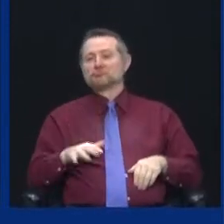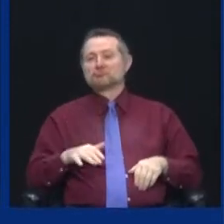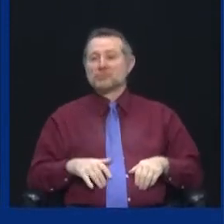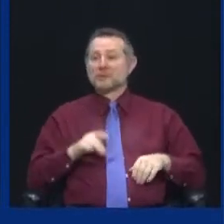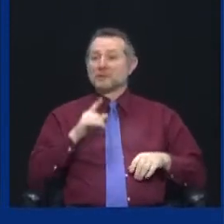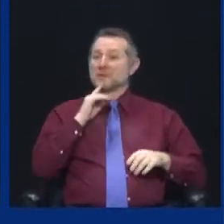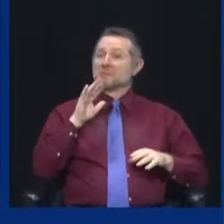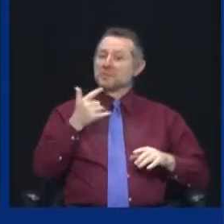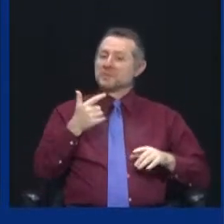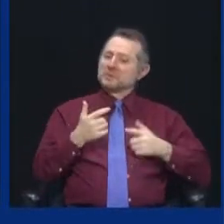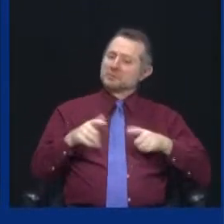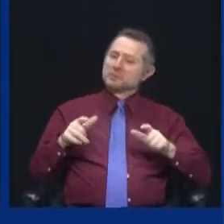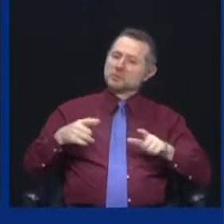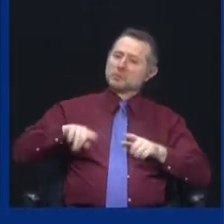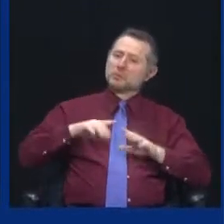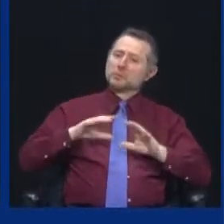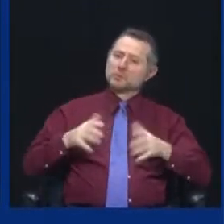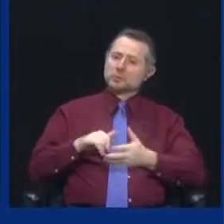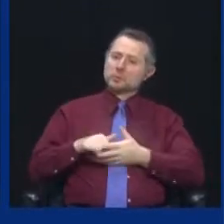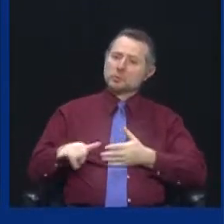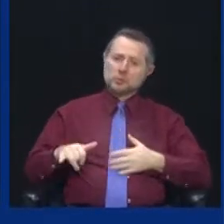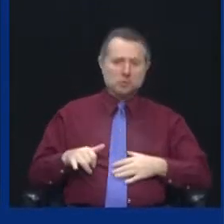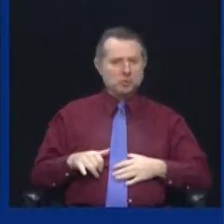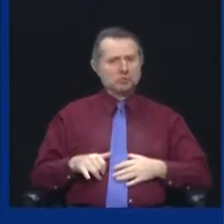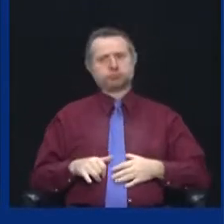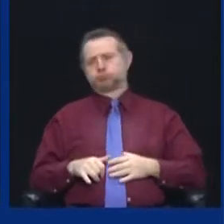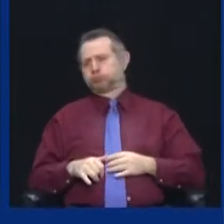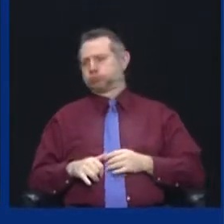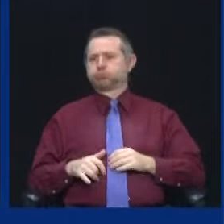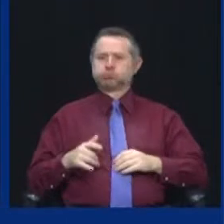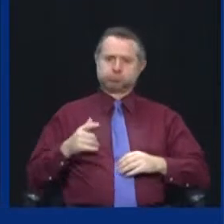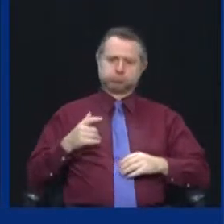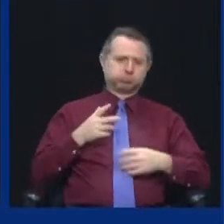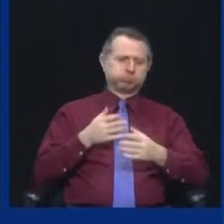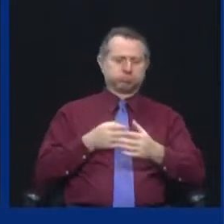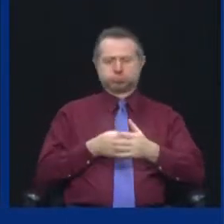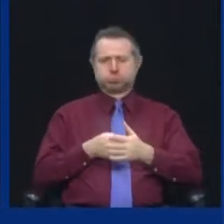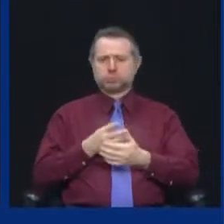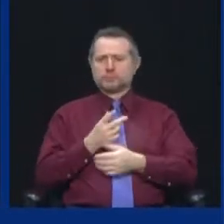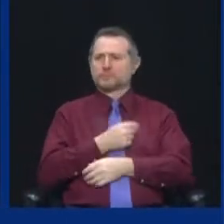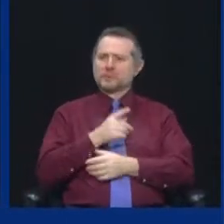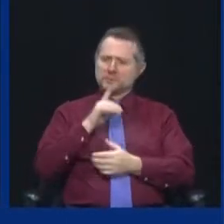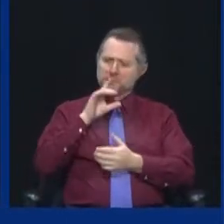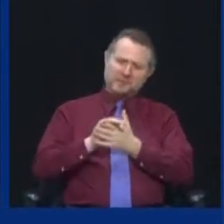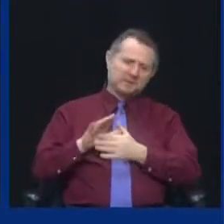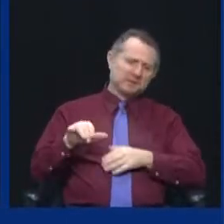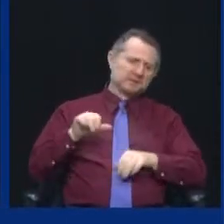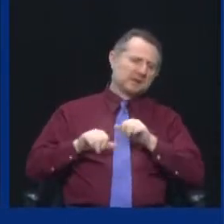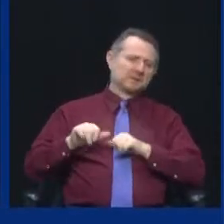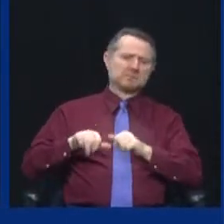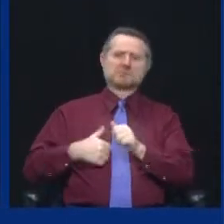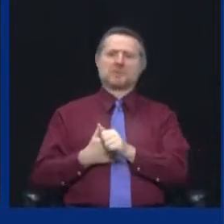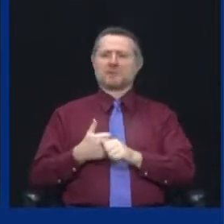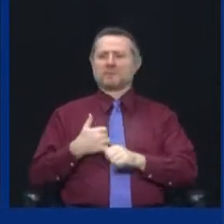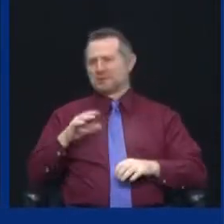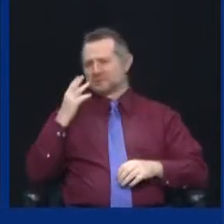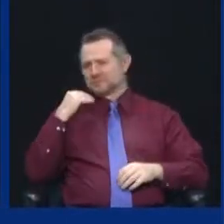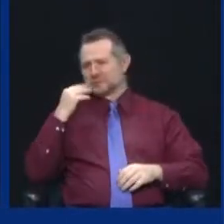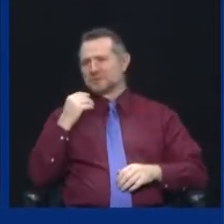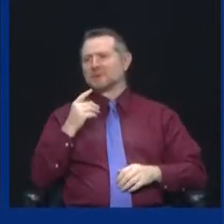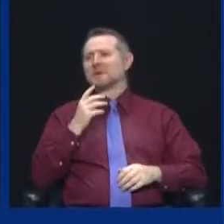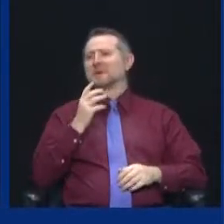population in this state. I just don't believe in vaccines. We went through this with the measles